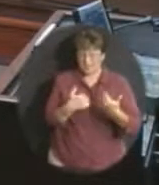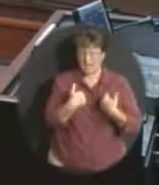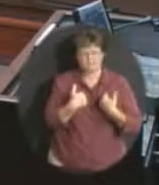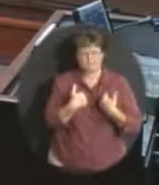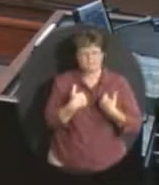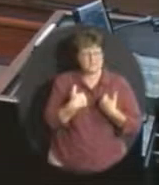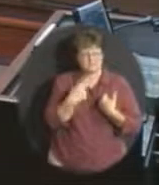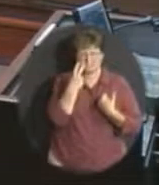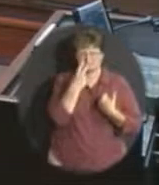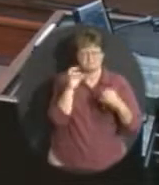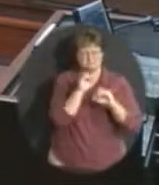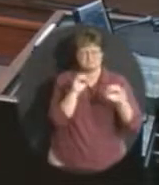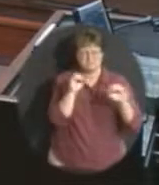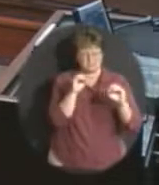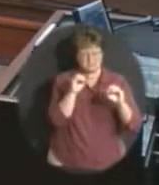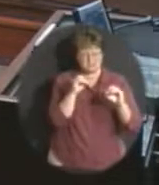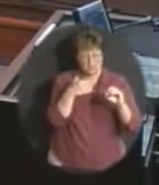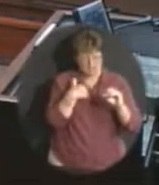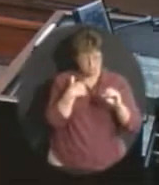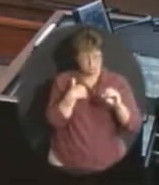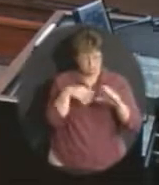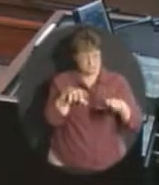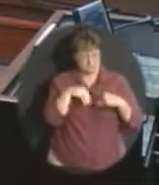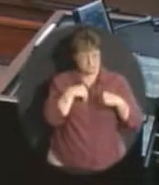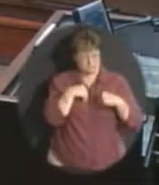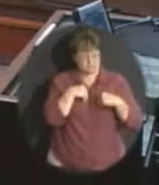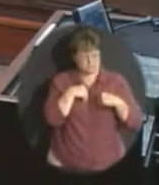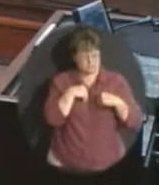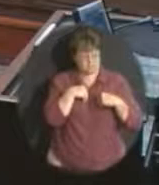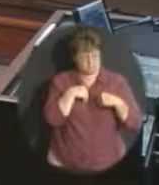Seeing none, I would entertain a motion.